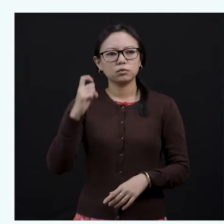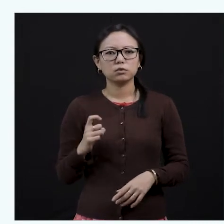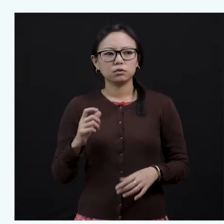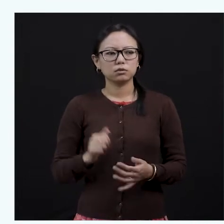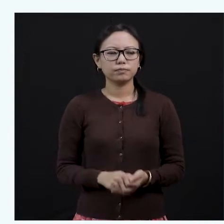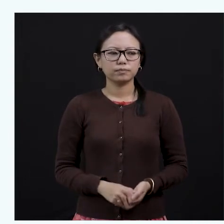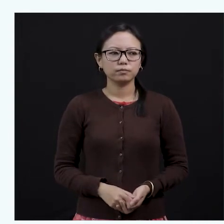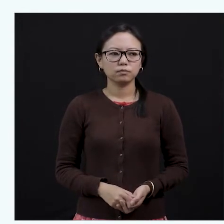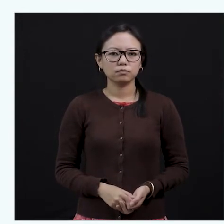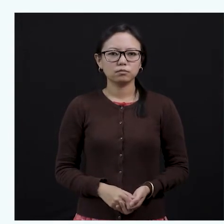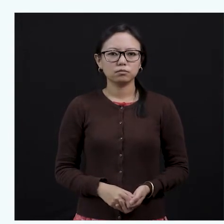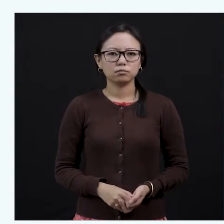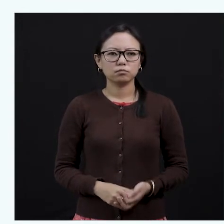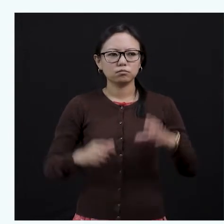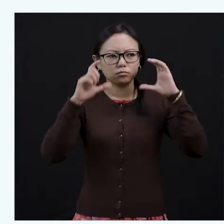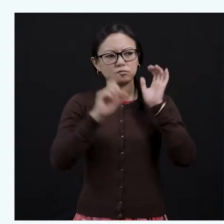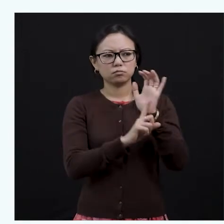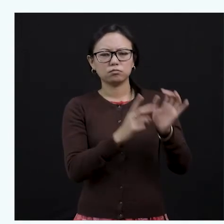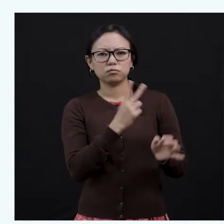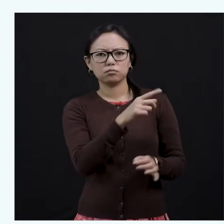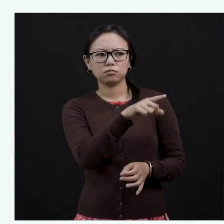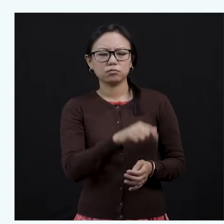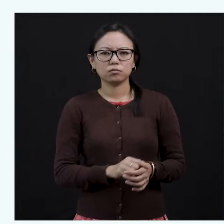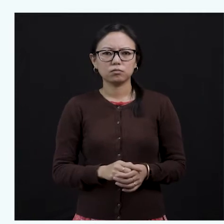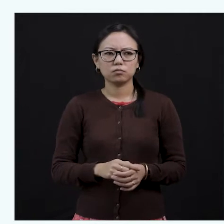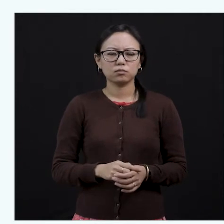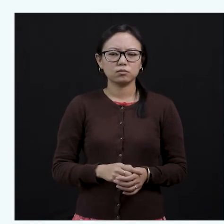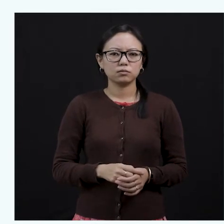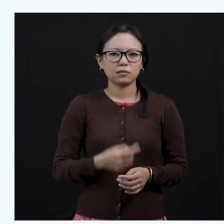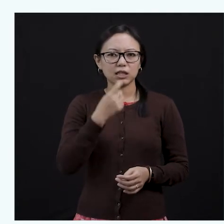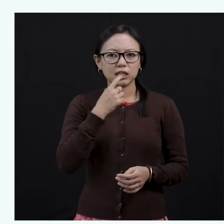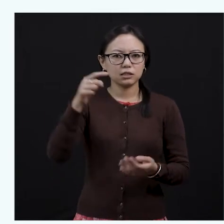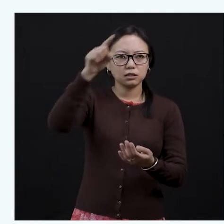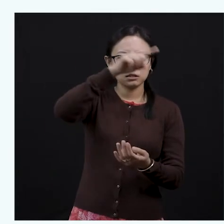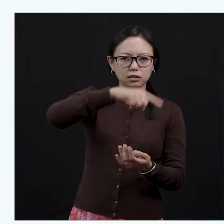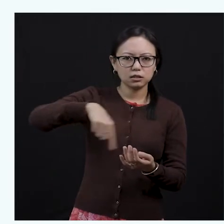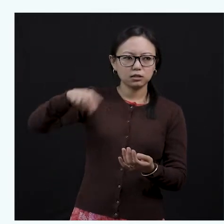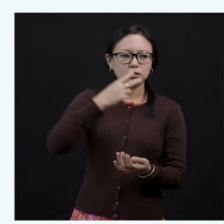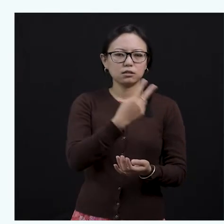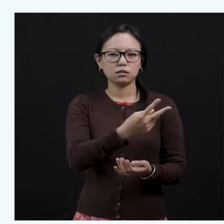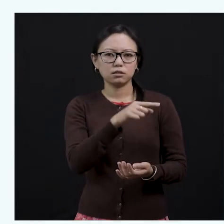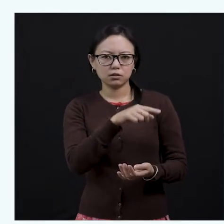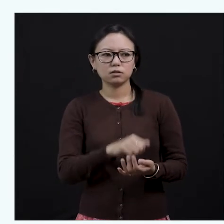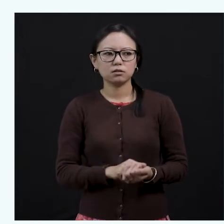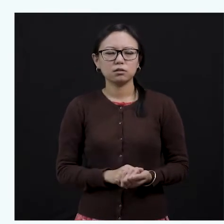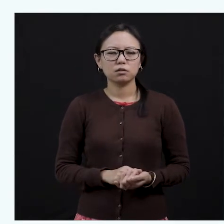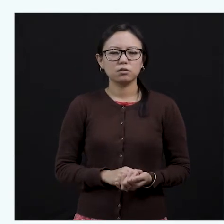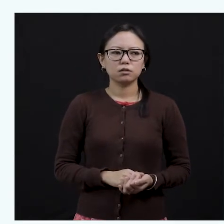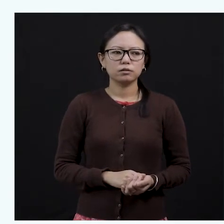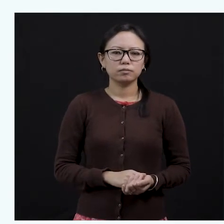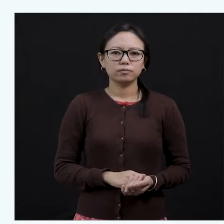okay? So these lines you can see, they are the orbits. Venus have different orbit than the